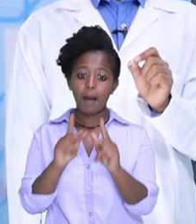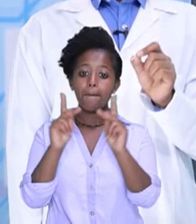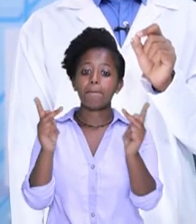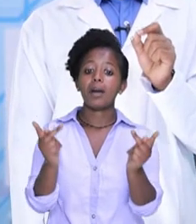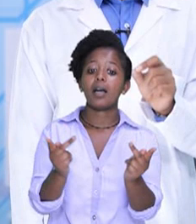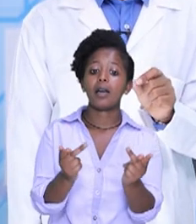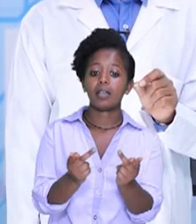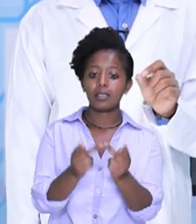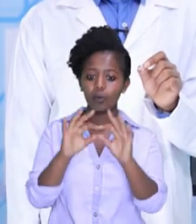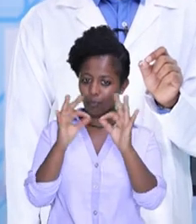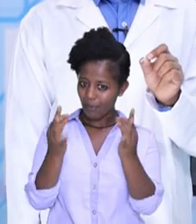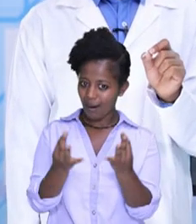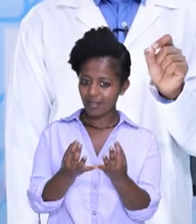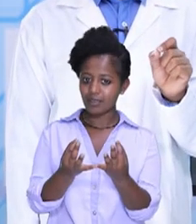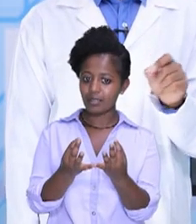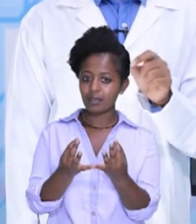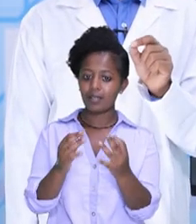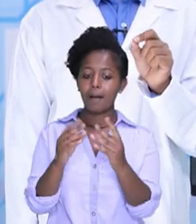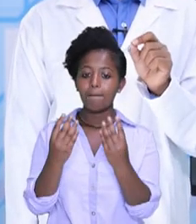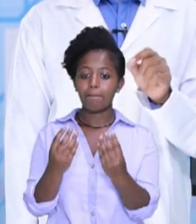parent materials consist of